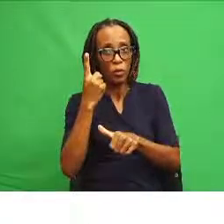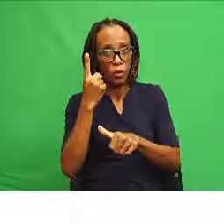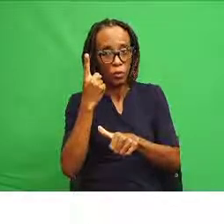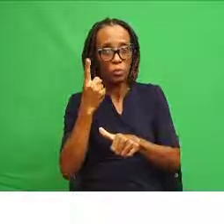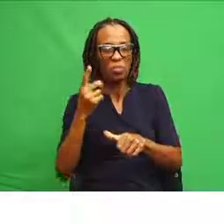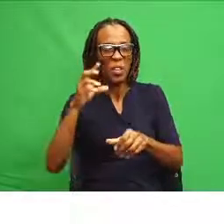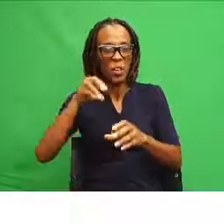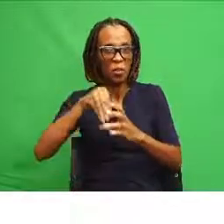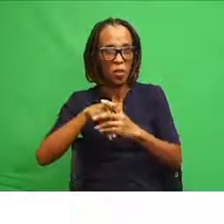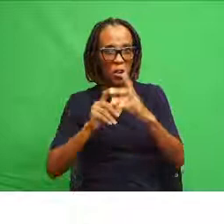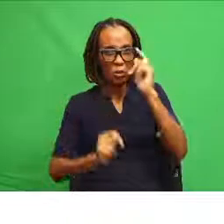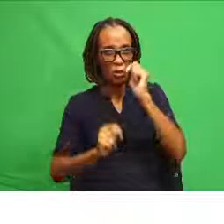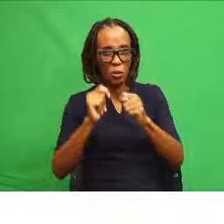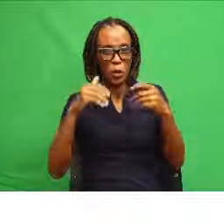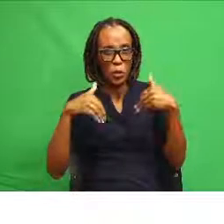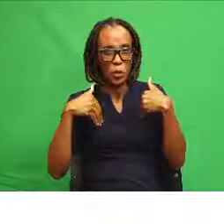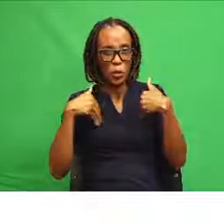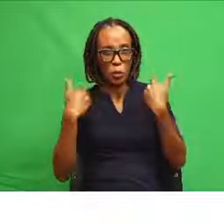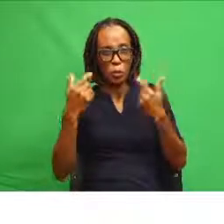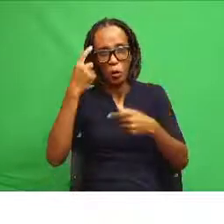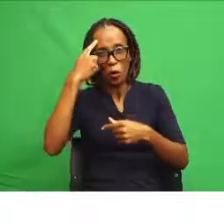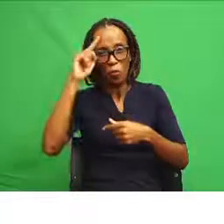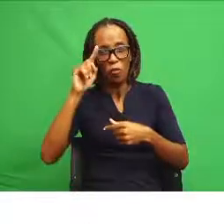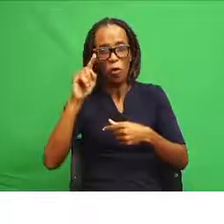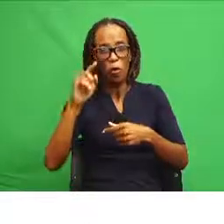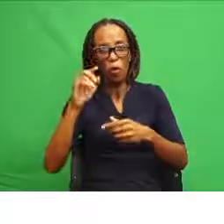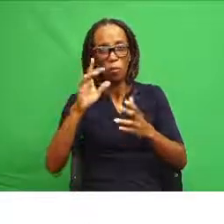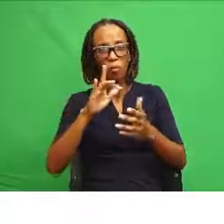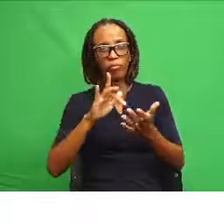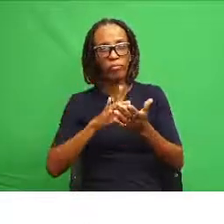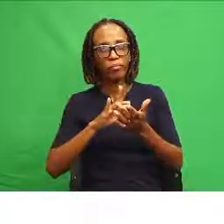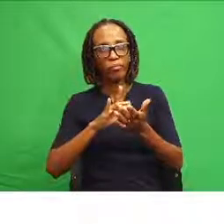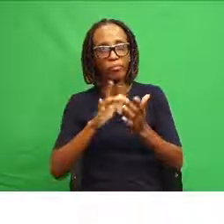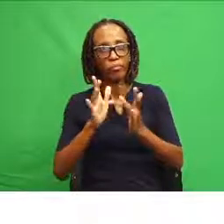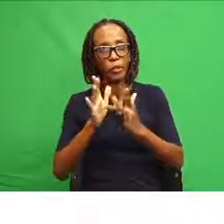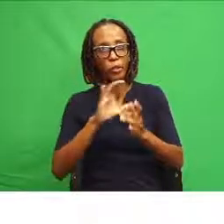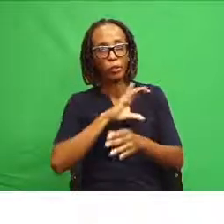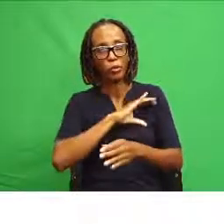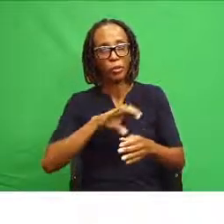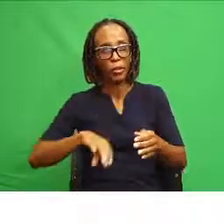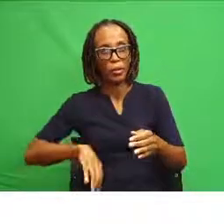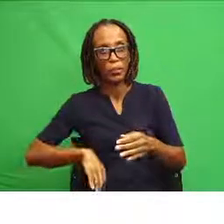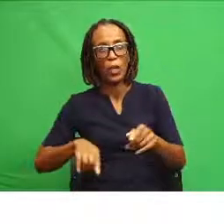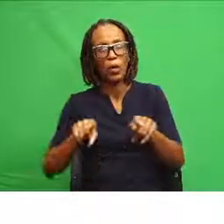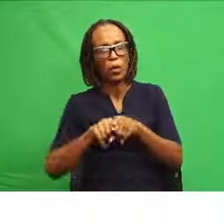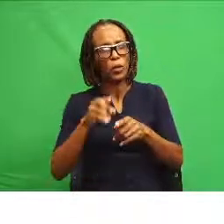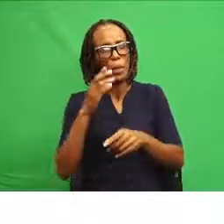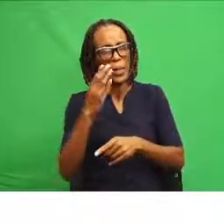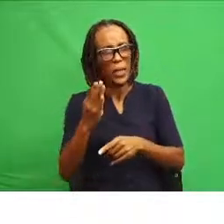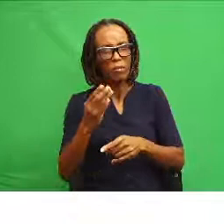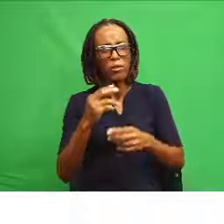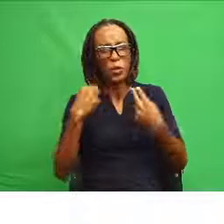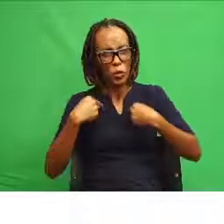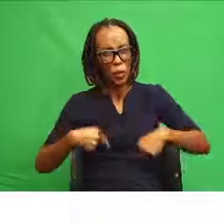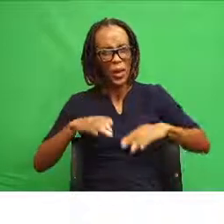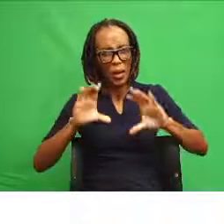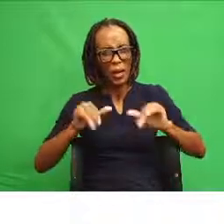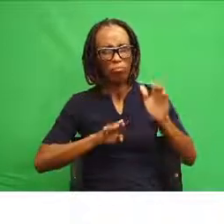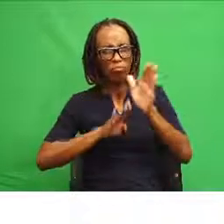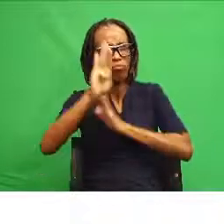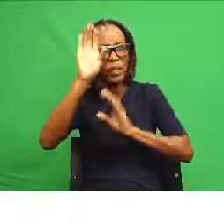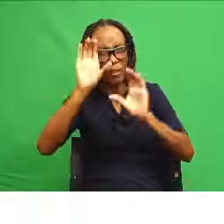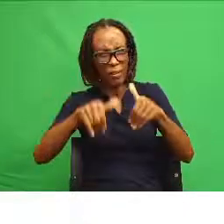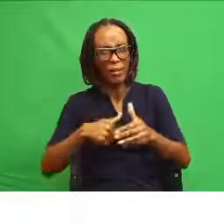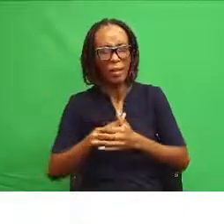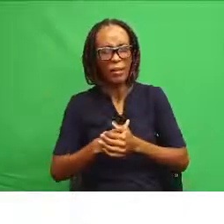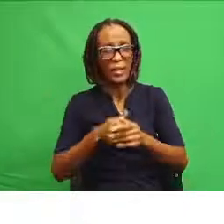Christ, 1972 to 1976. He's a strong believer in the human potential. He sees